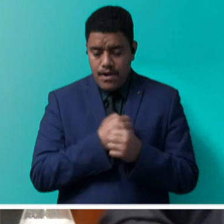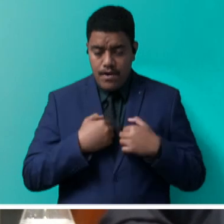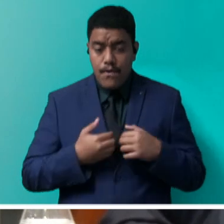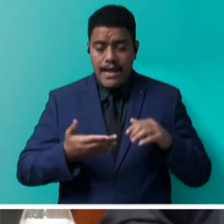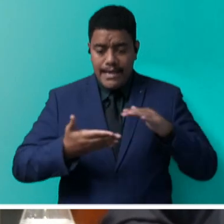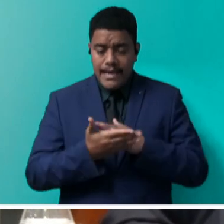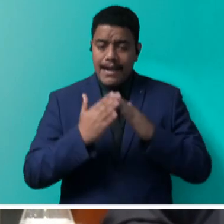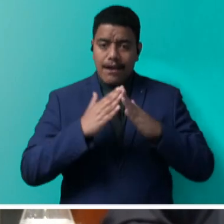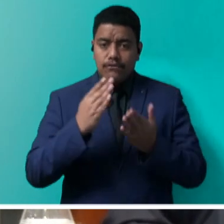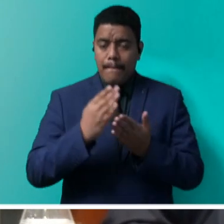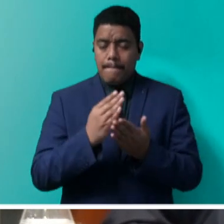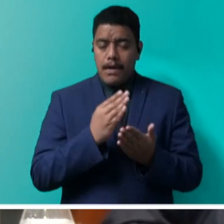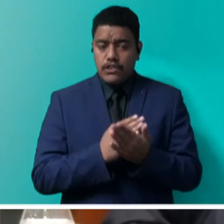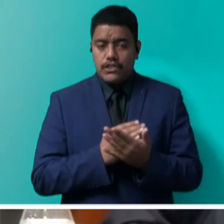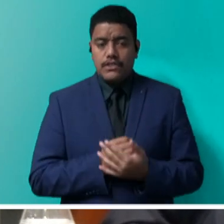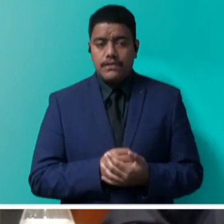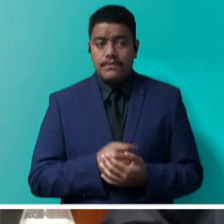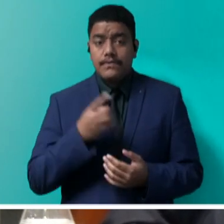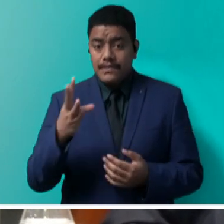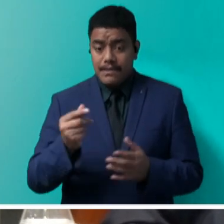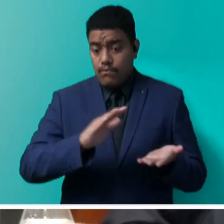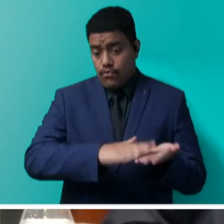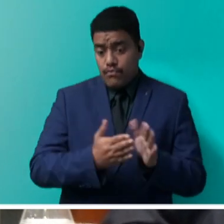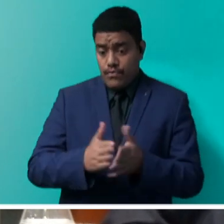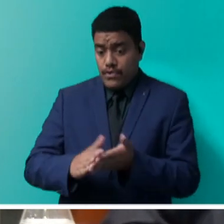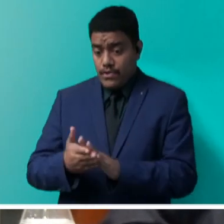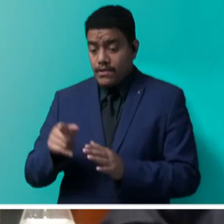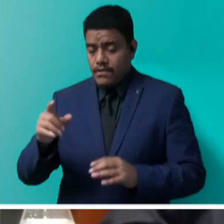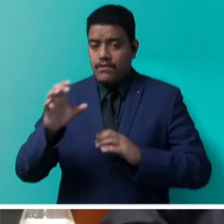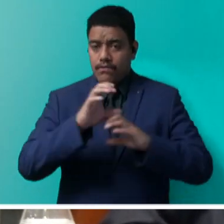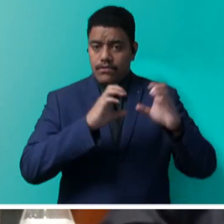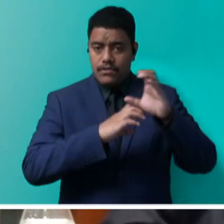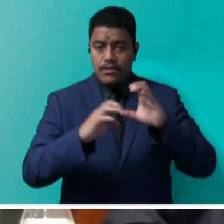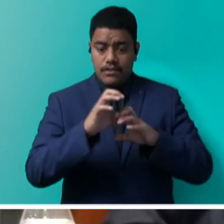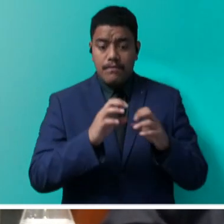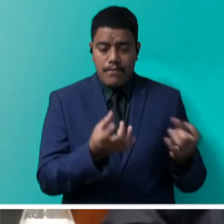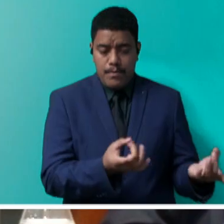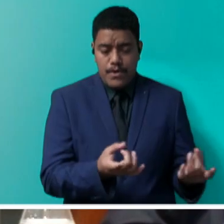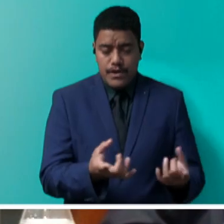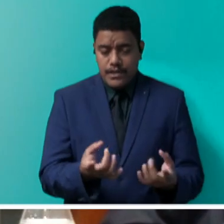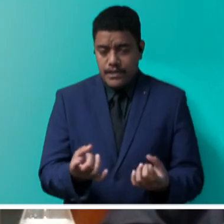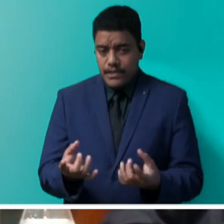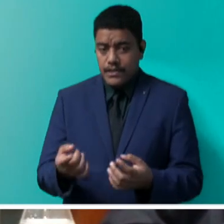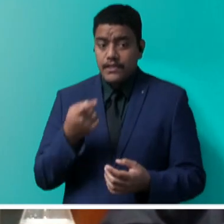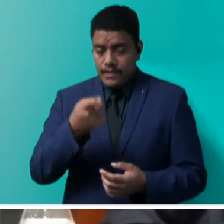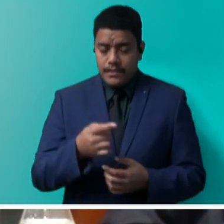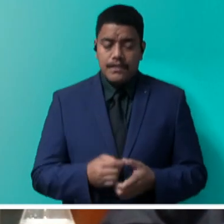budget. Advanced preparation, some communities are in the construction preparation phase, and these